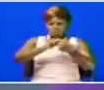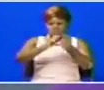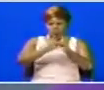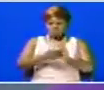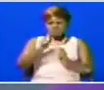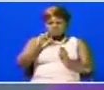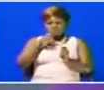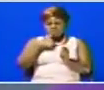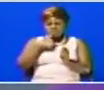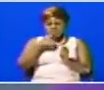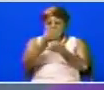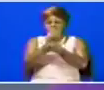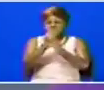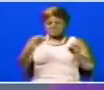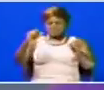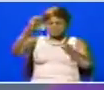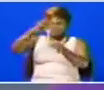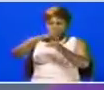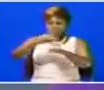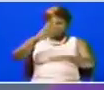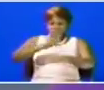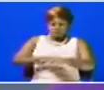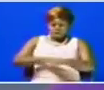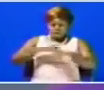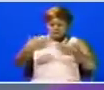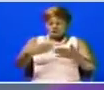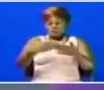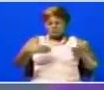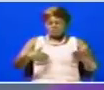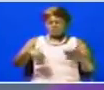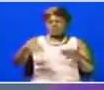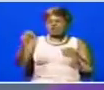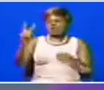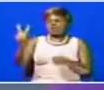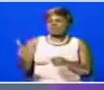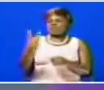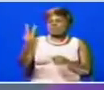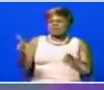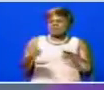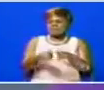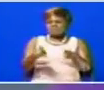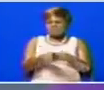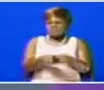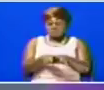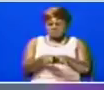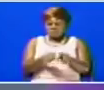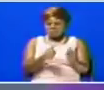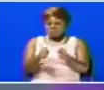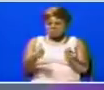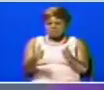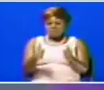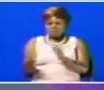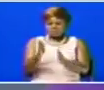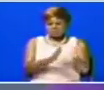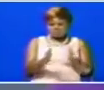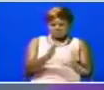fresh presidential election on or before February 9, 2018. At the same time, in what seems to be a well-calculated move to